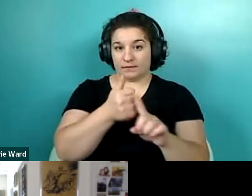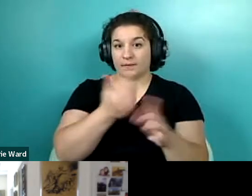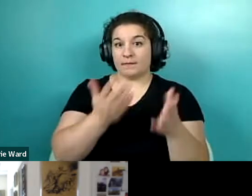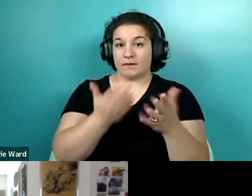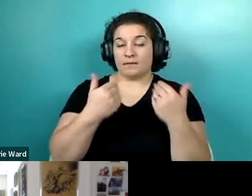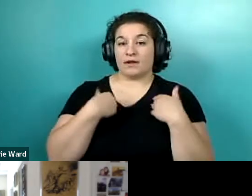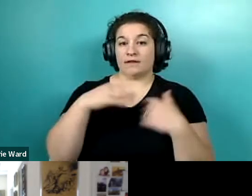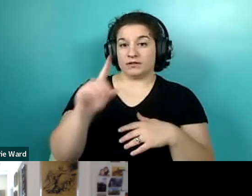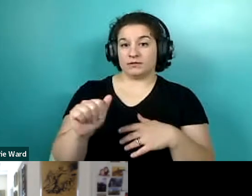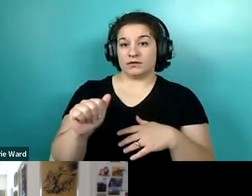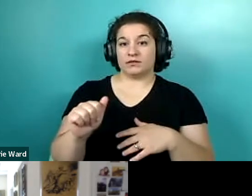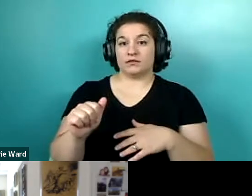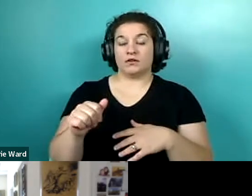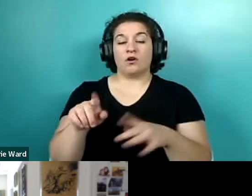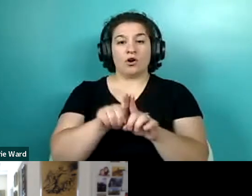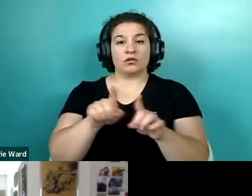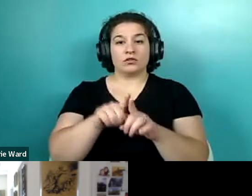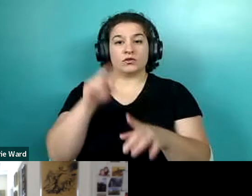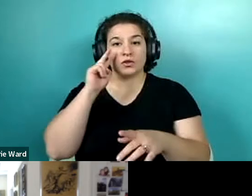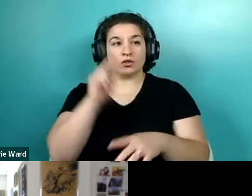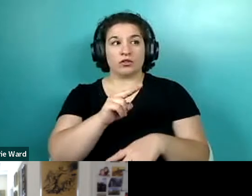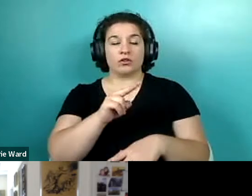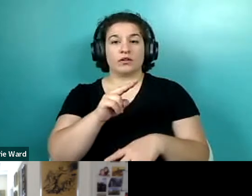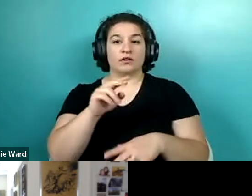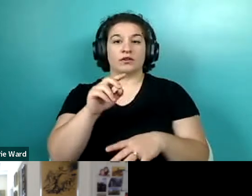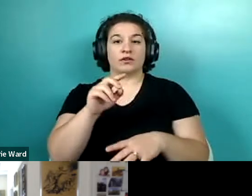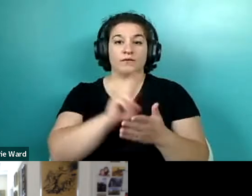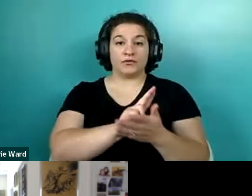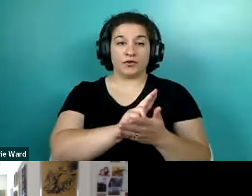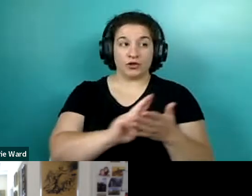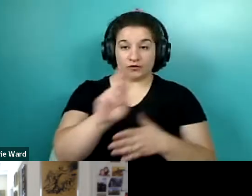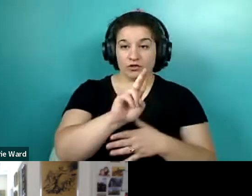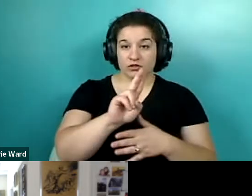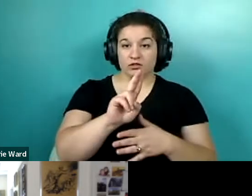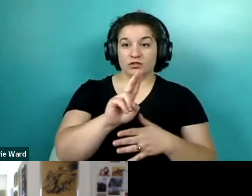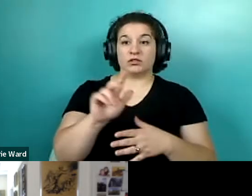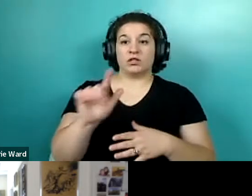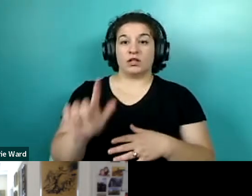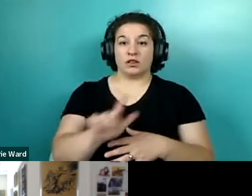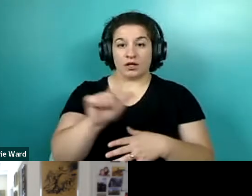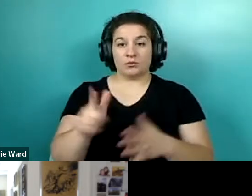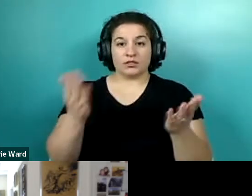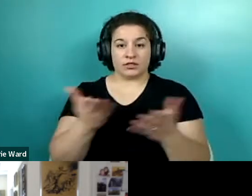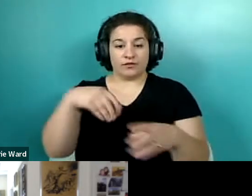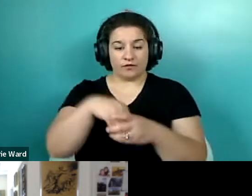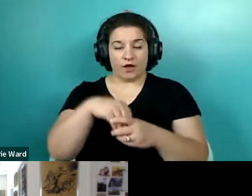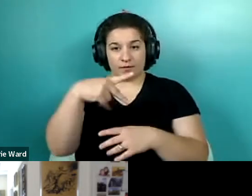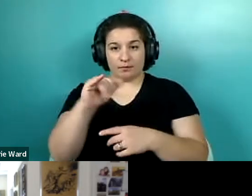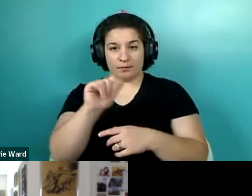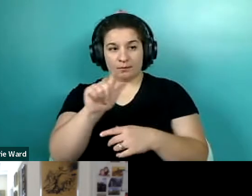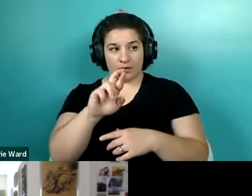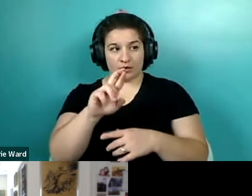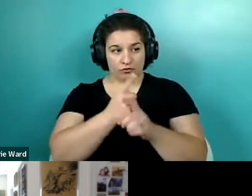universities. I think you have university libraries here involved too, right, in Pillar? Mm-hmm. Yes. Yeah, so